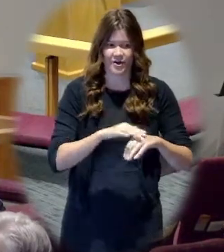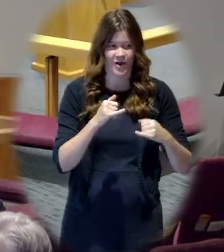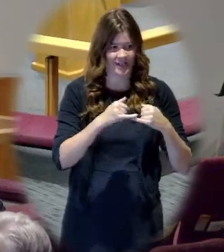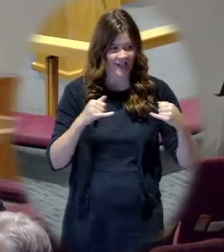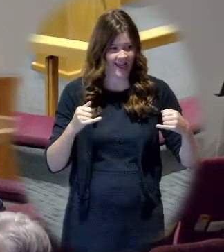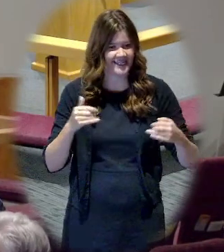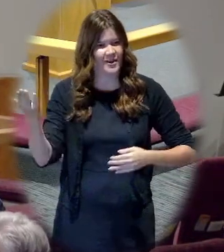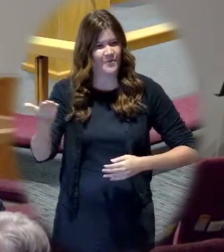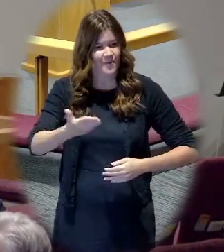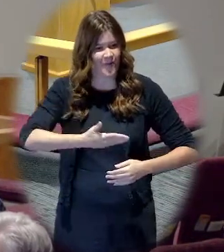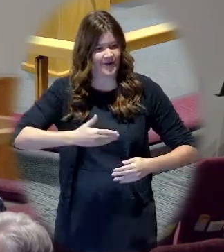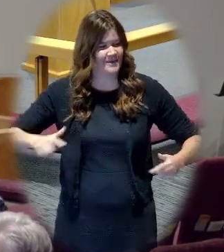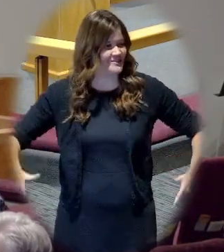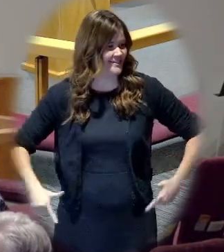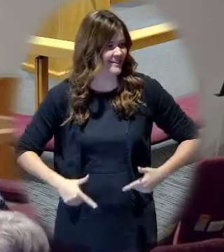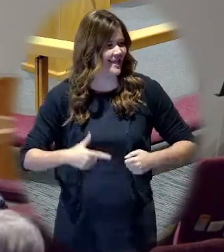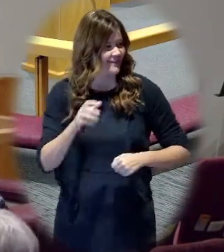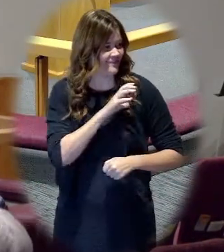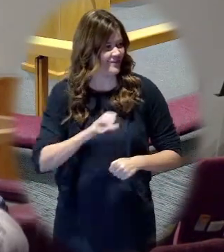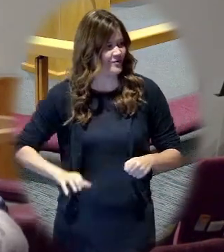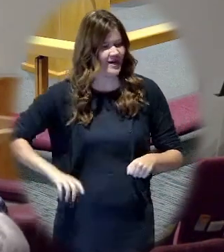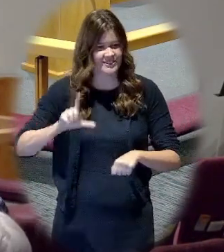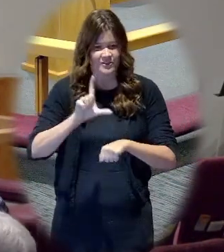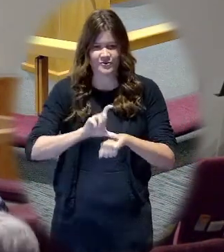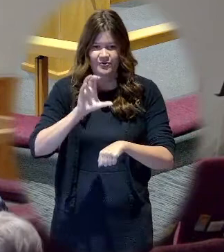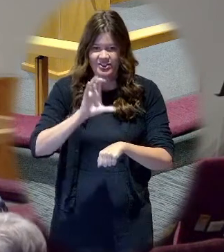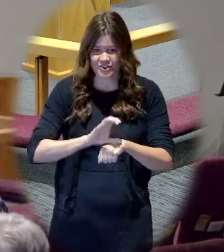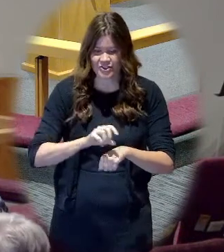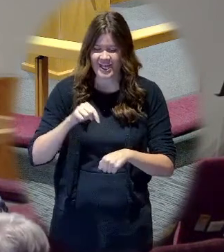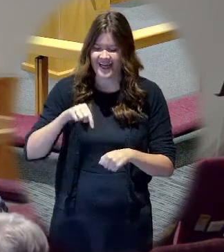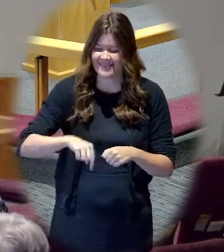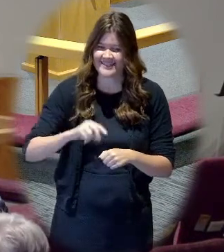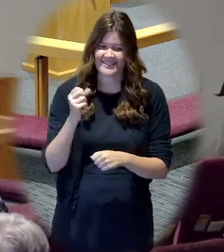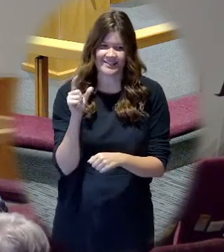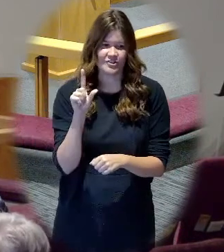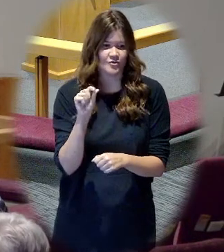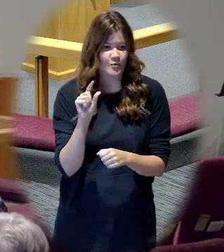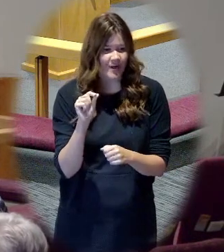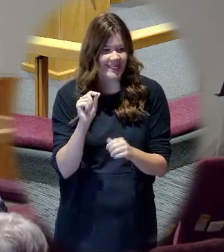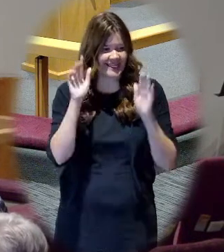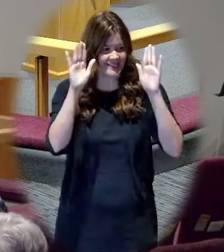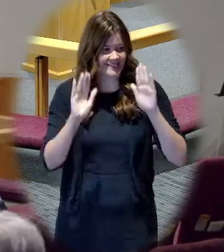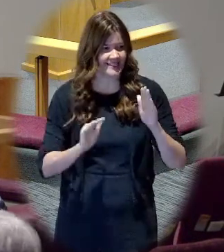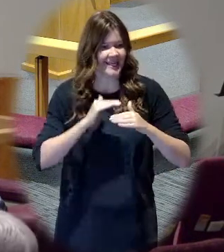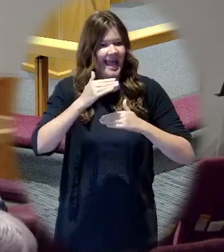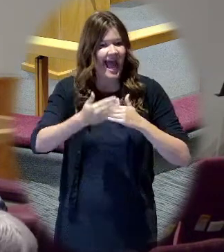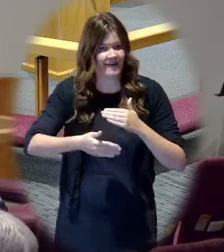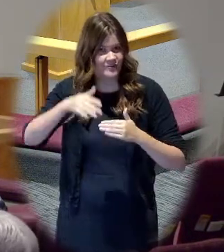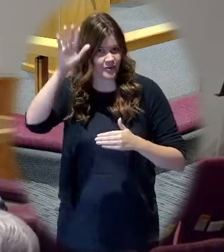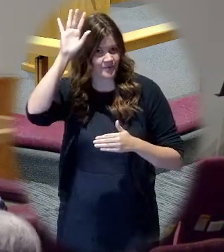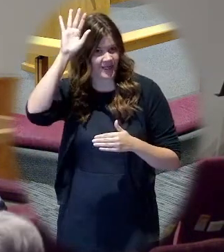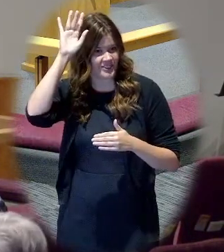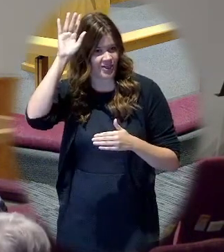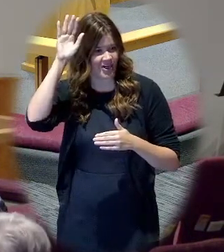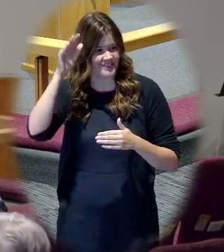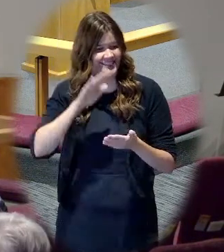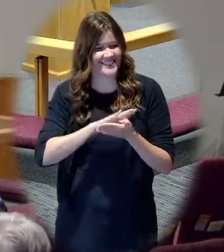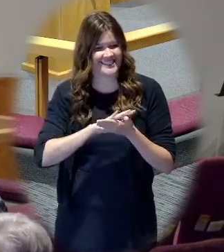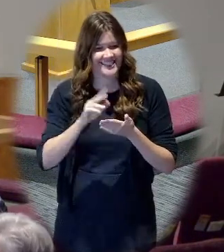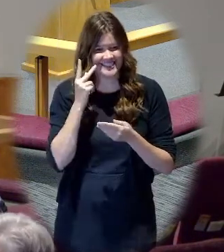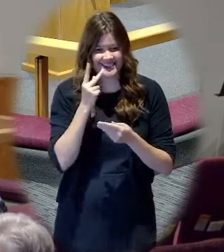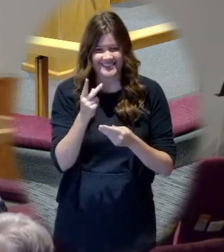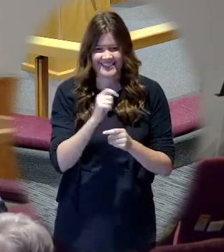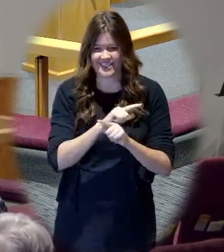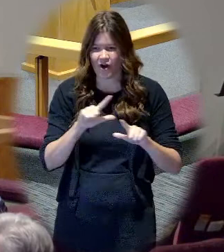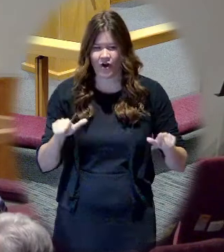in Christ Lutheran Church on this, the 20th Sunday after Pentecost today. It's good to see you. We're glad that